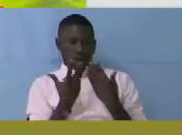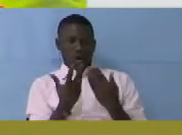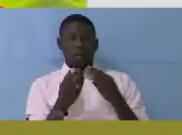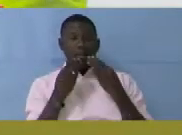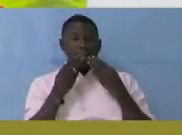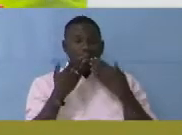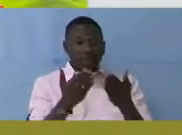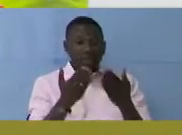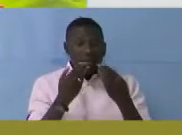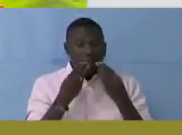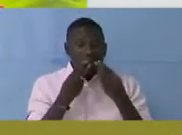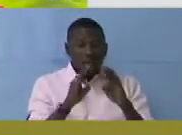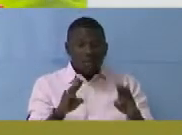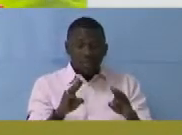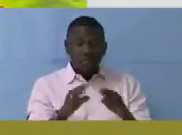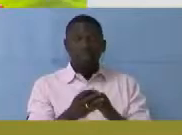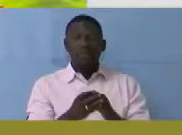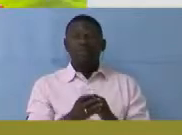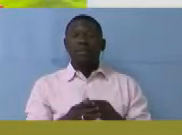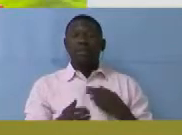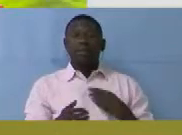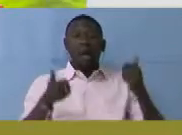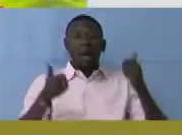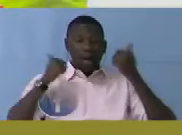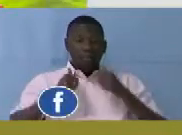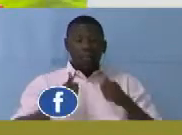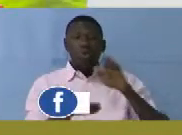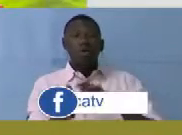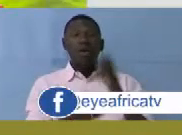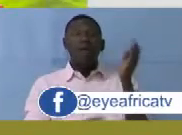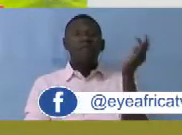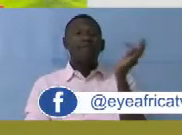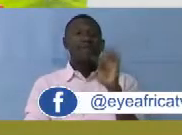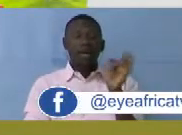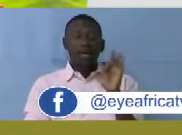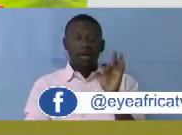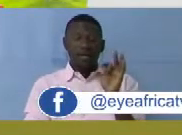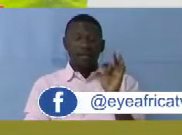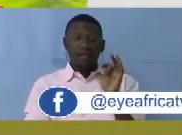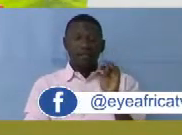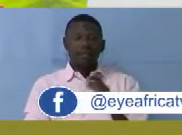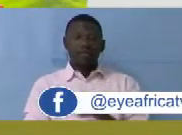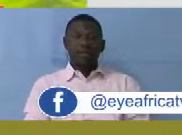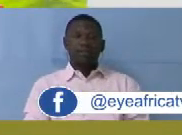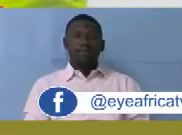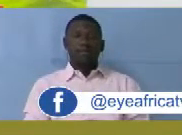it was on a Friday. I have this sinus